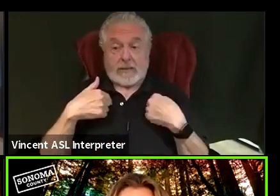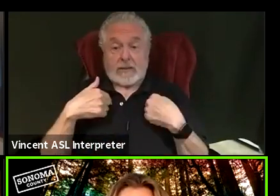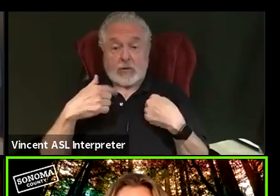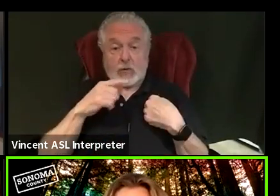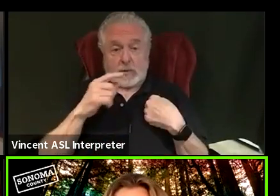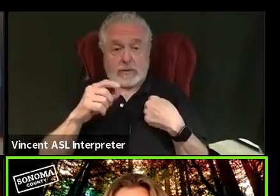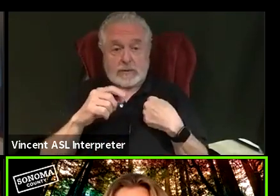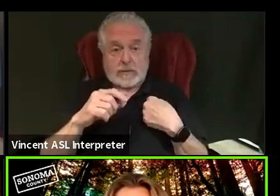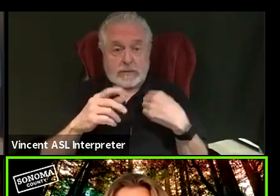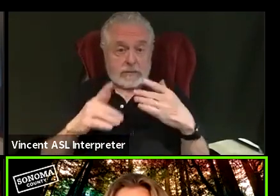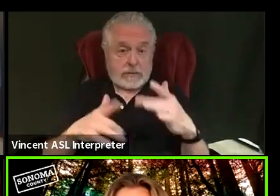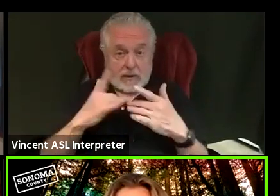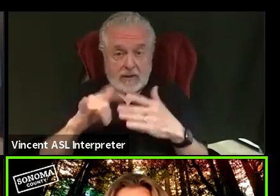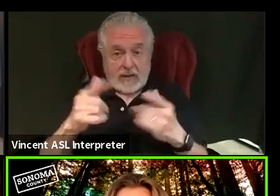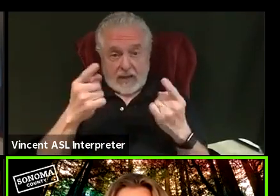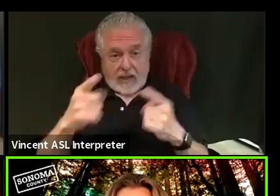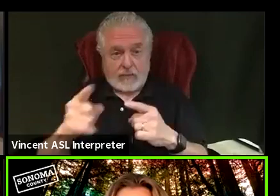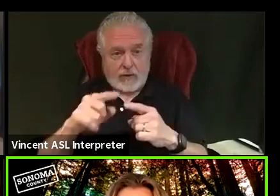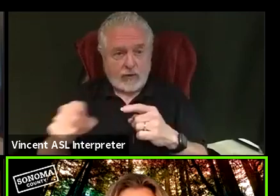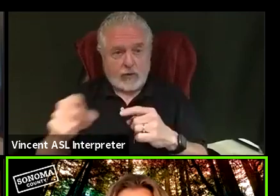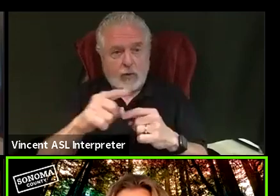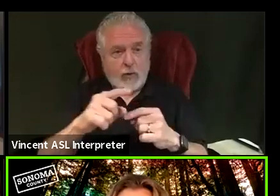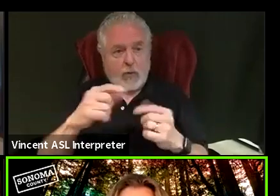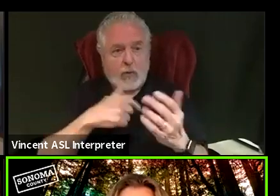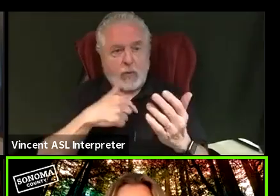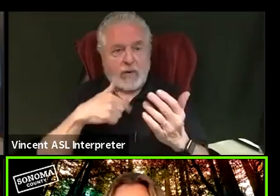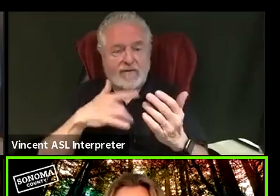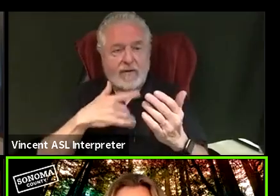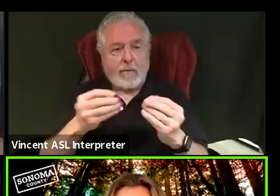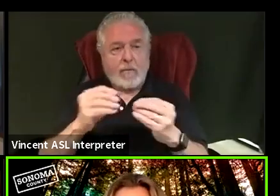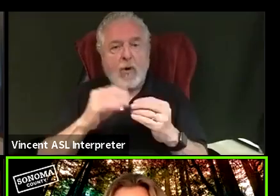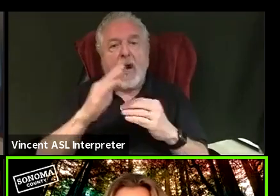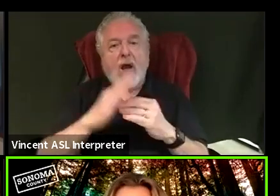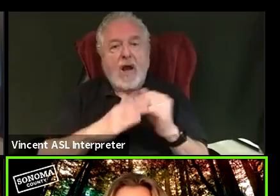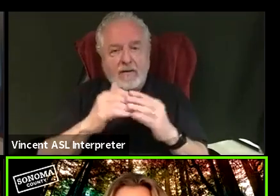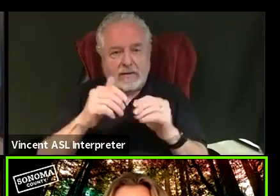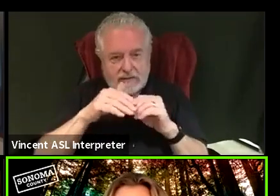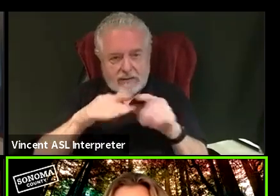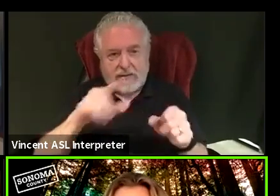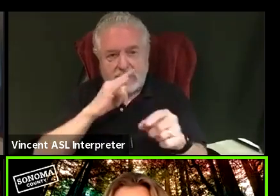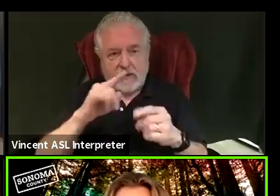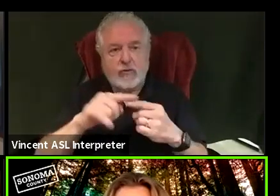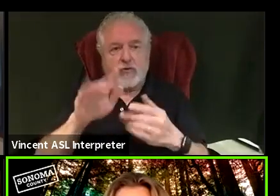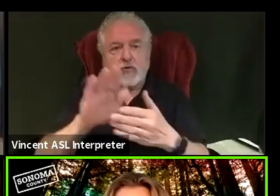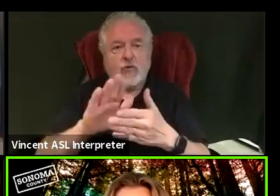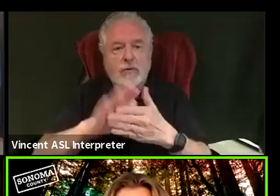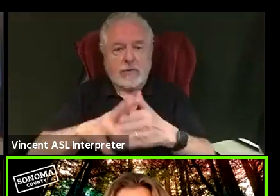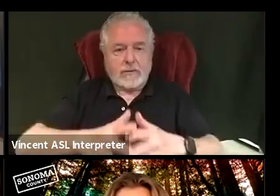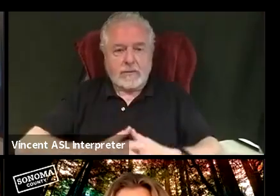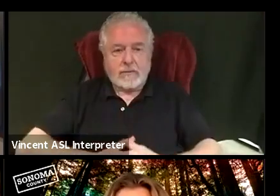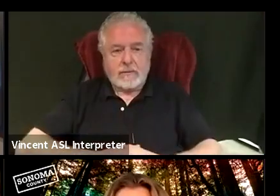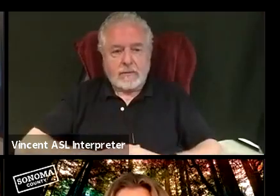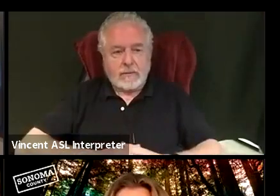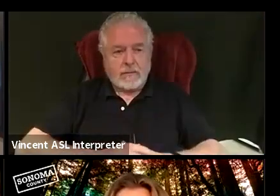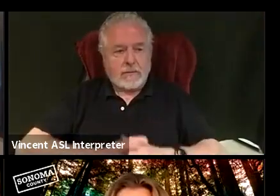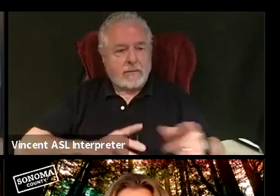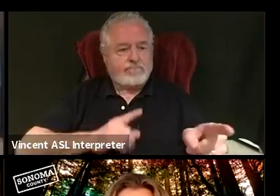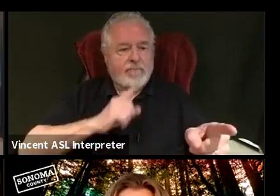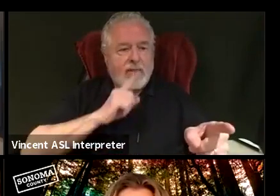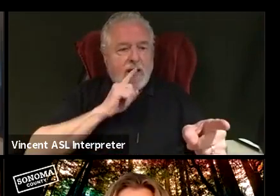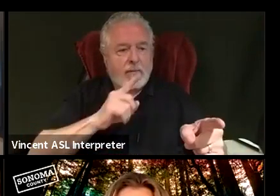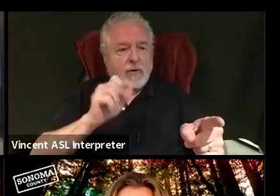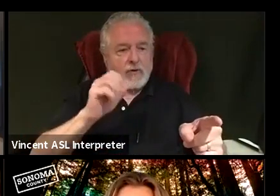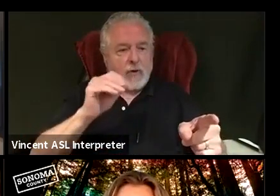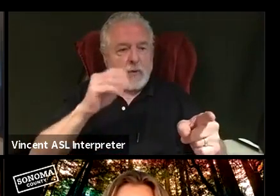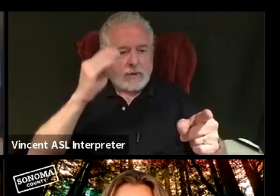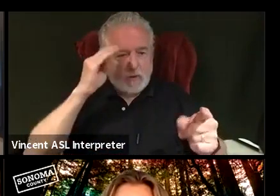are eager for that to happen so that, you know, we feel even more comfortable sending our children to school. Absolutely. So